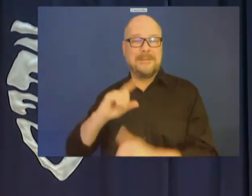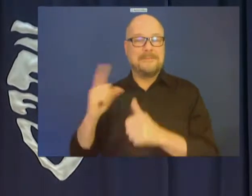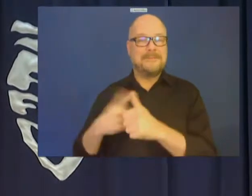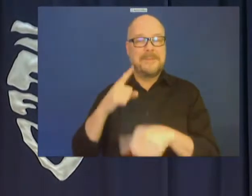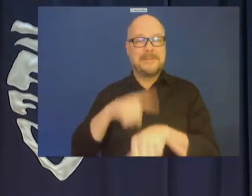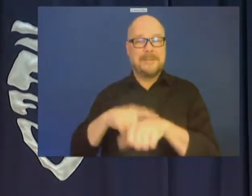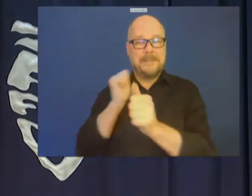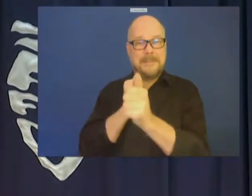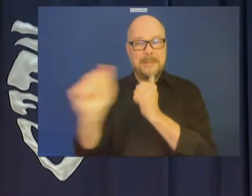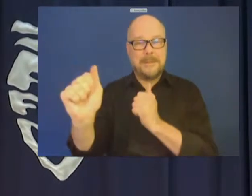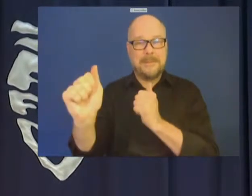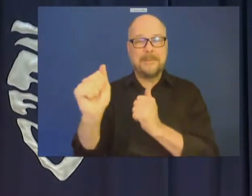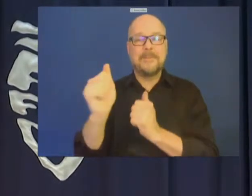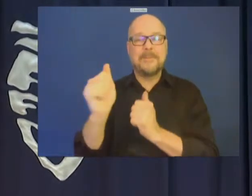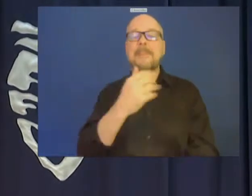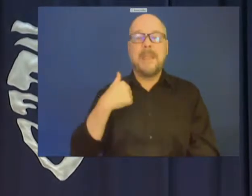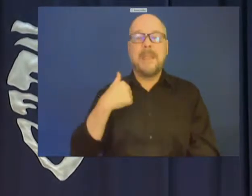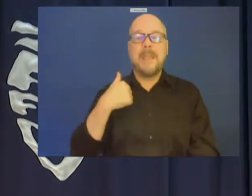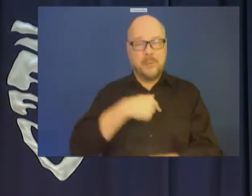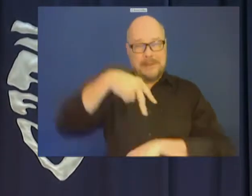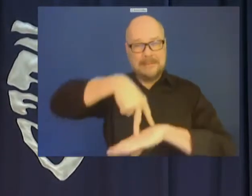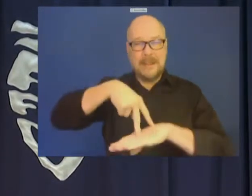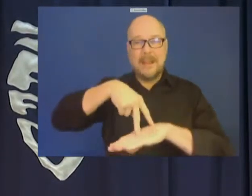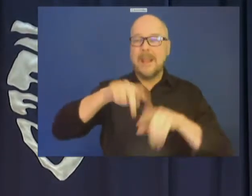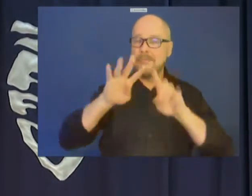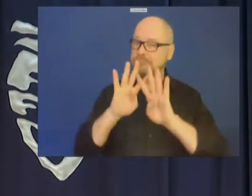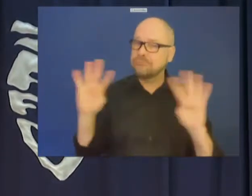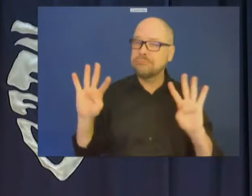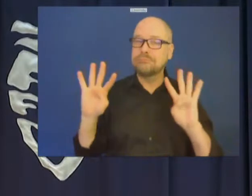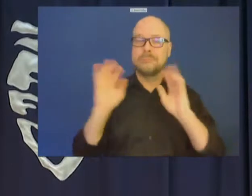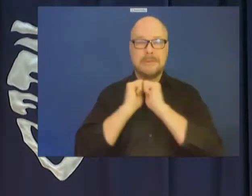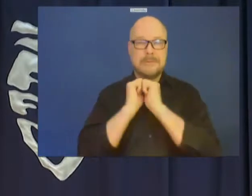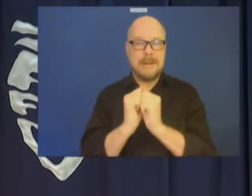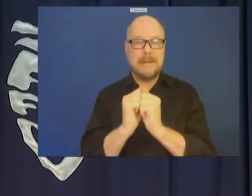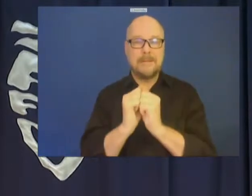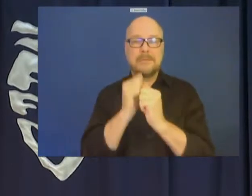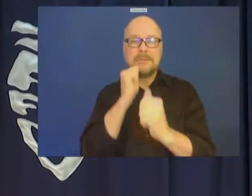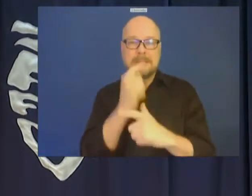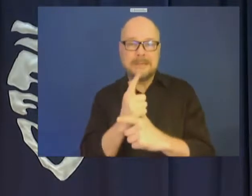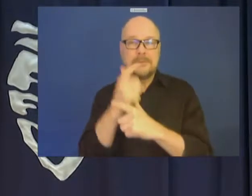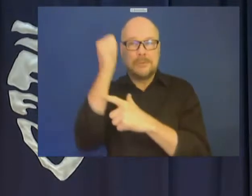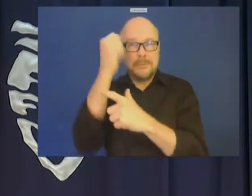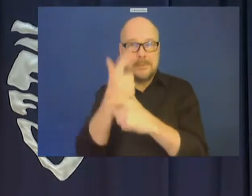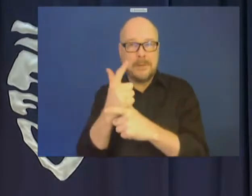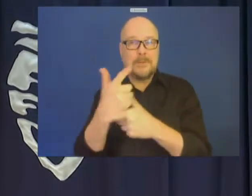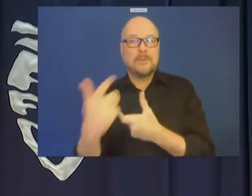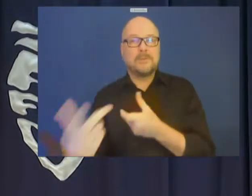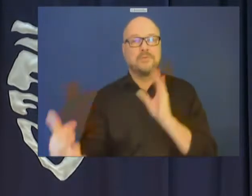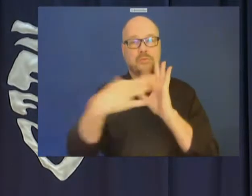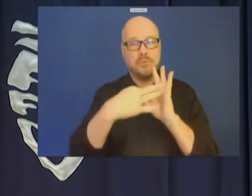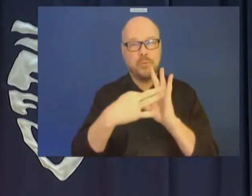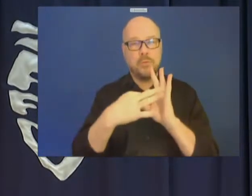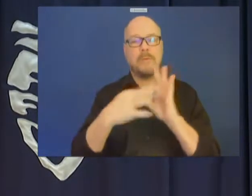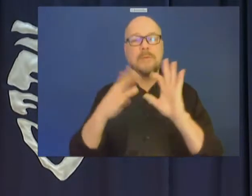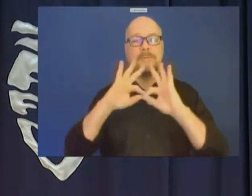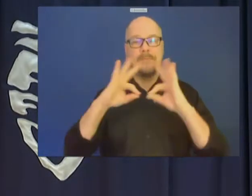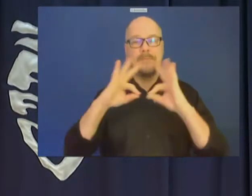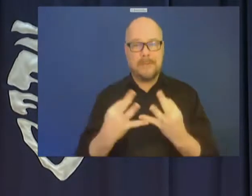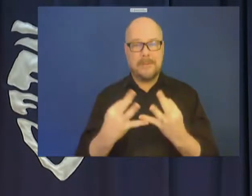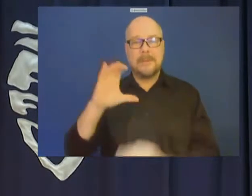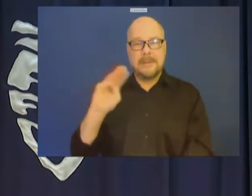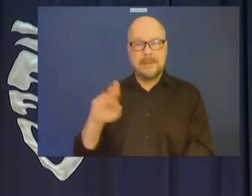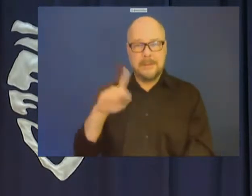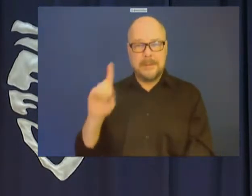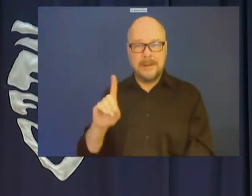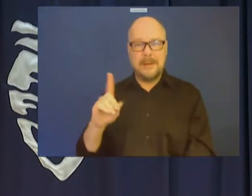Today, 31 of us stand together as brothers and sisters, prepared to join an even larger family. But as we reflect on the struggles we have endured that have